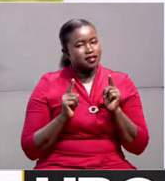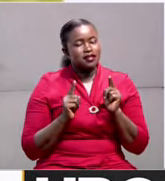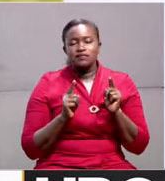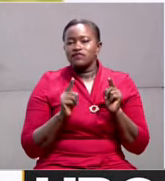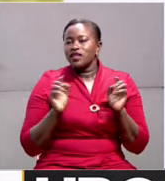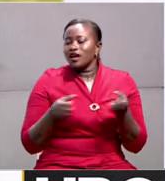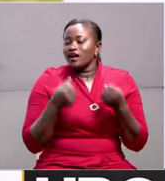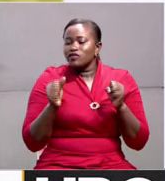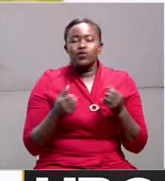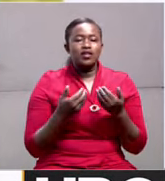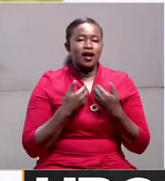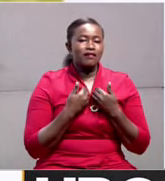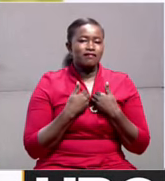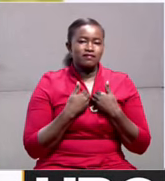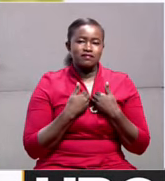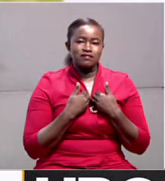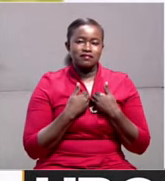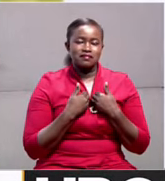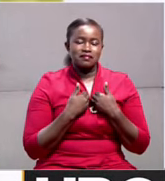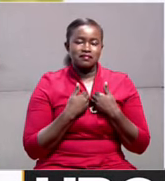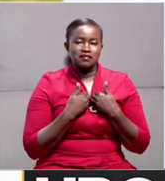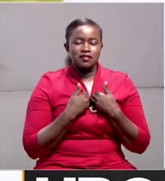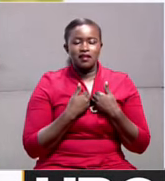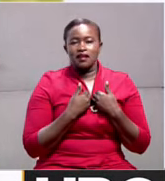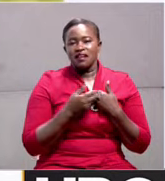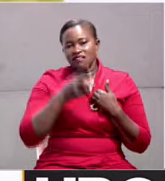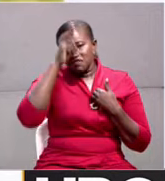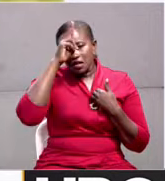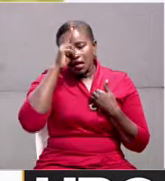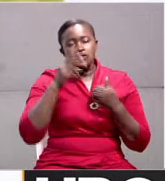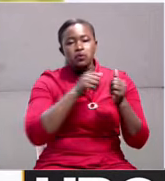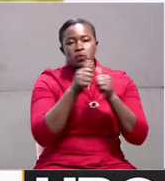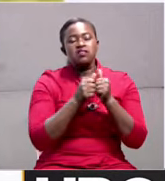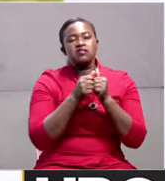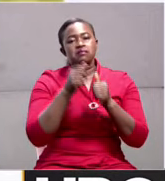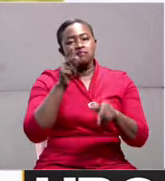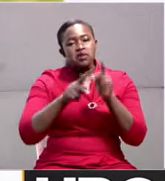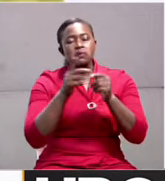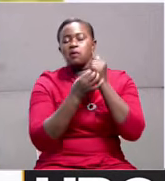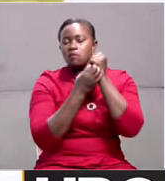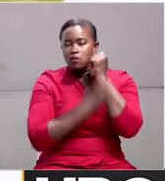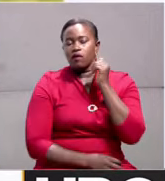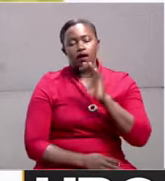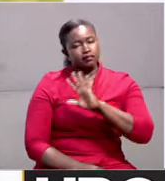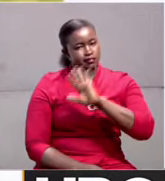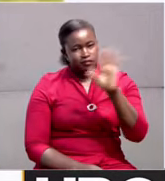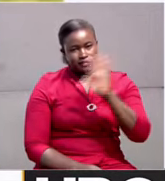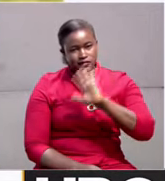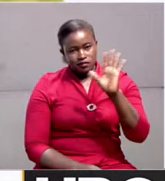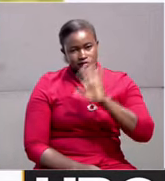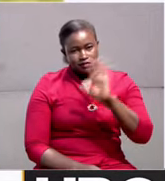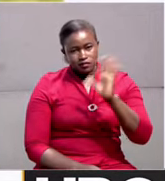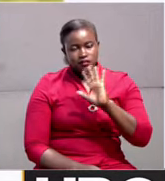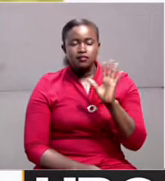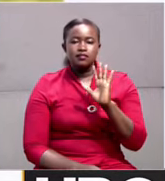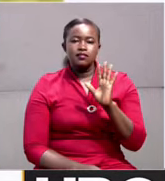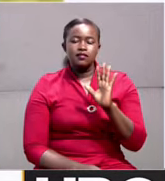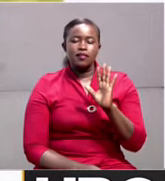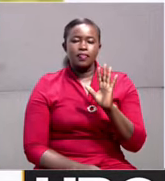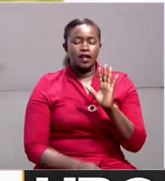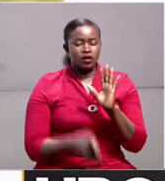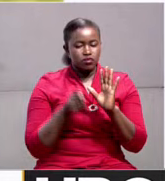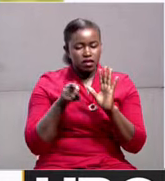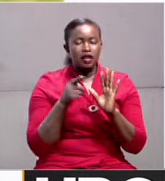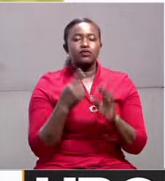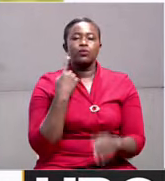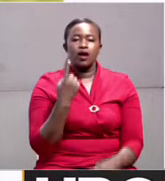cannot have villages above. So that one there, it was one of